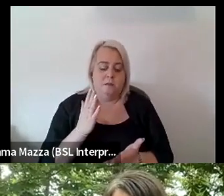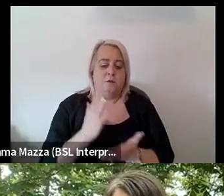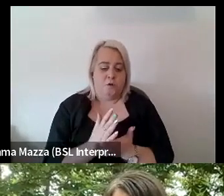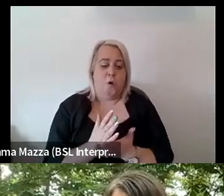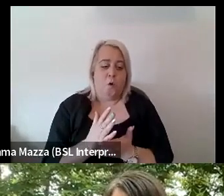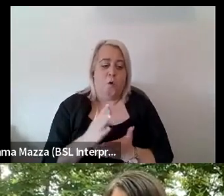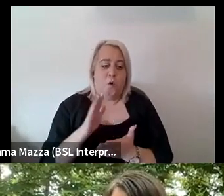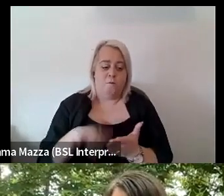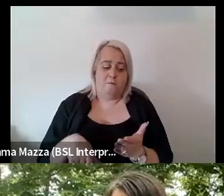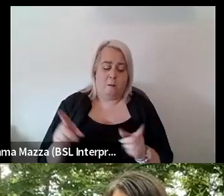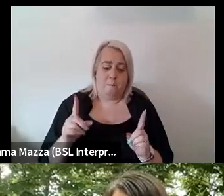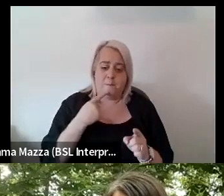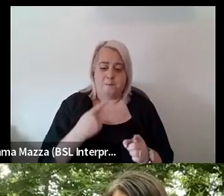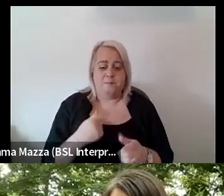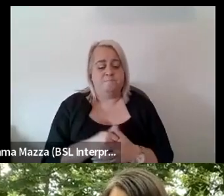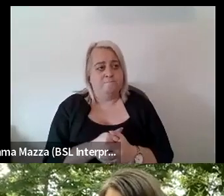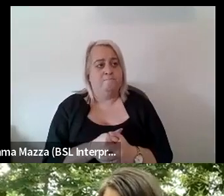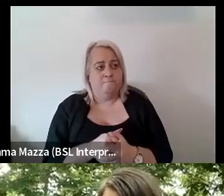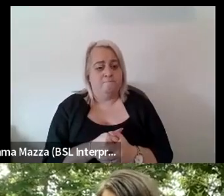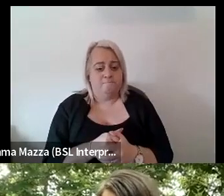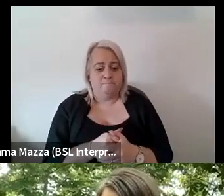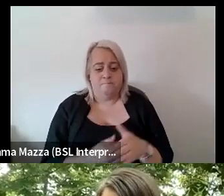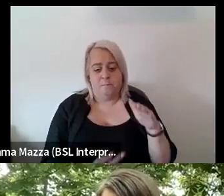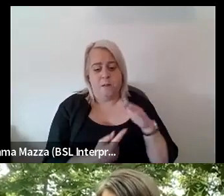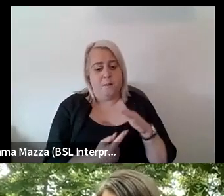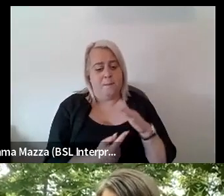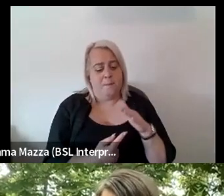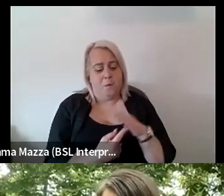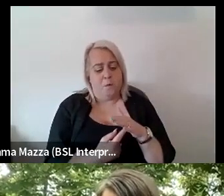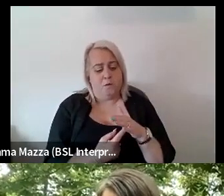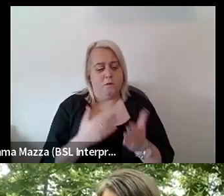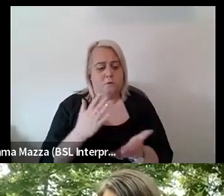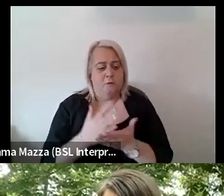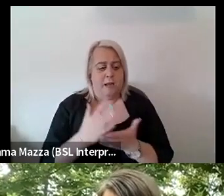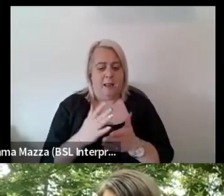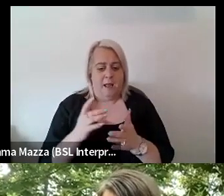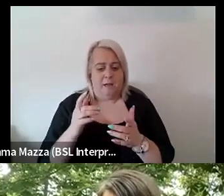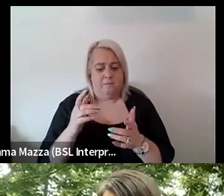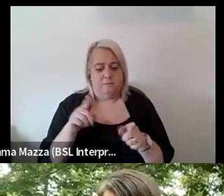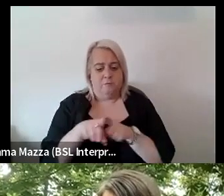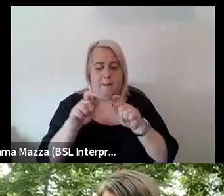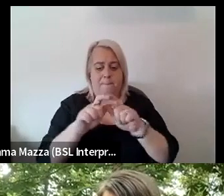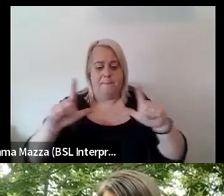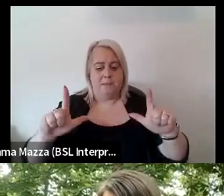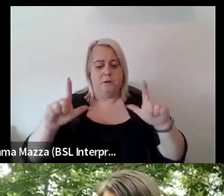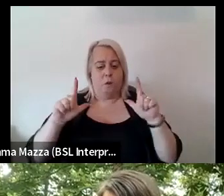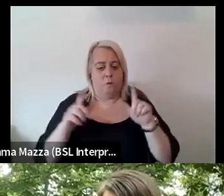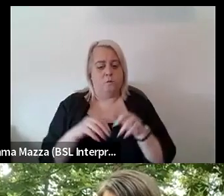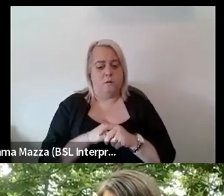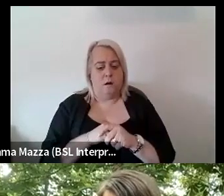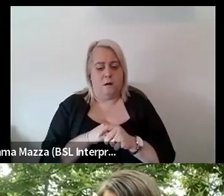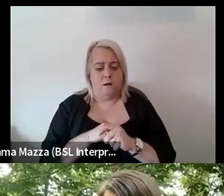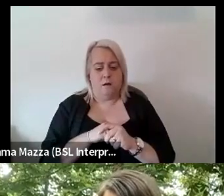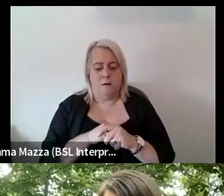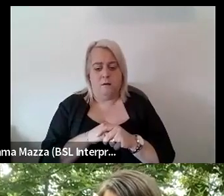said, I think it's very important kind of just to bring the picture closer to the audience to